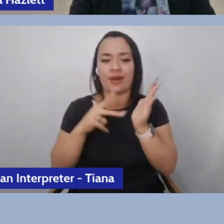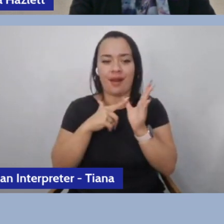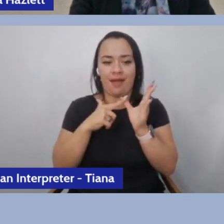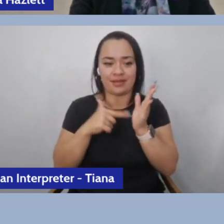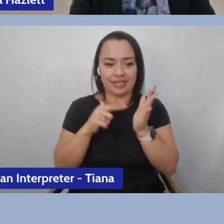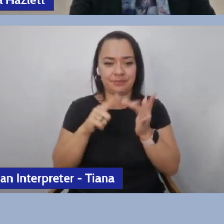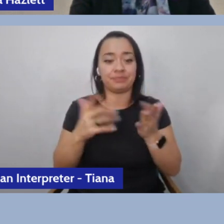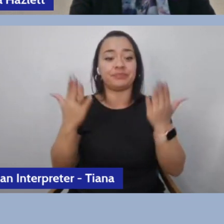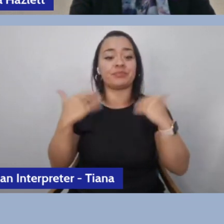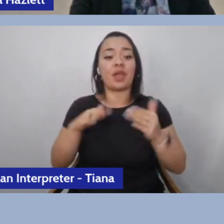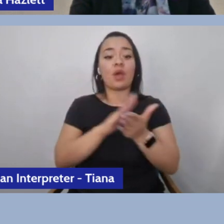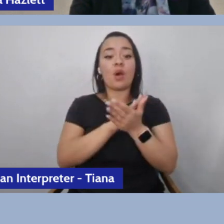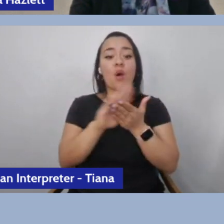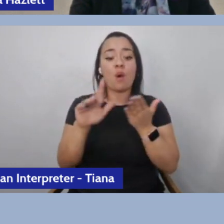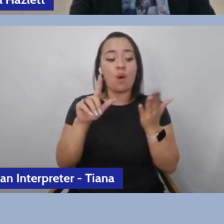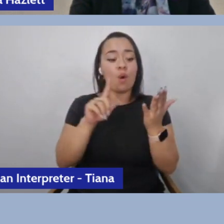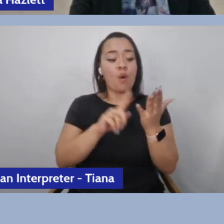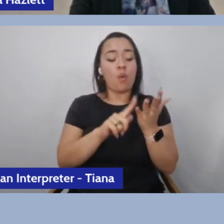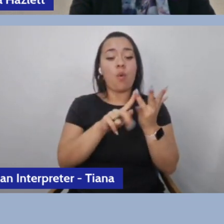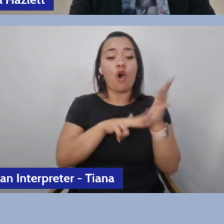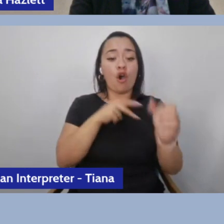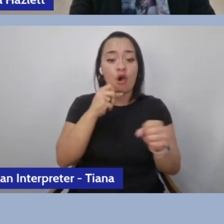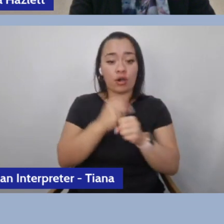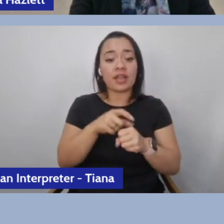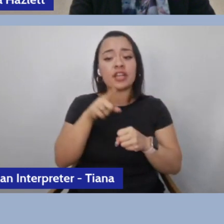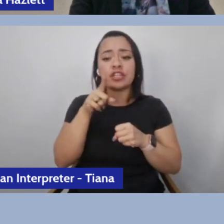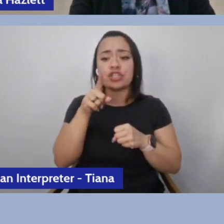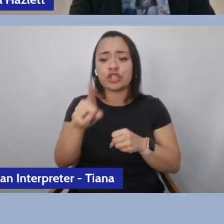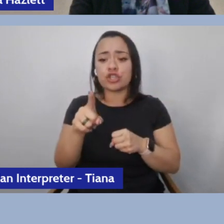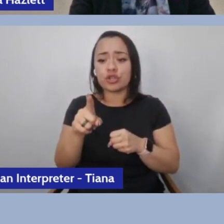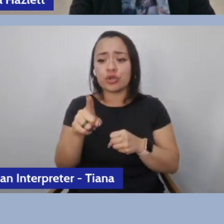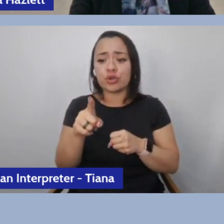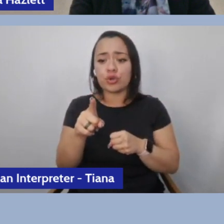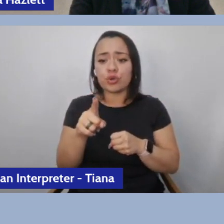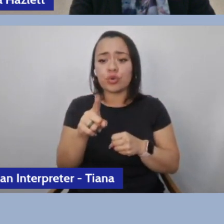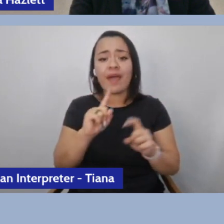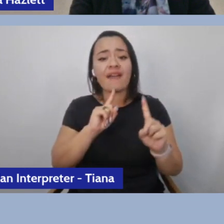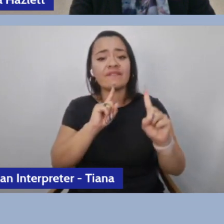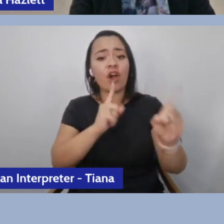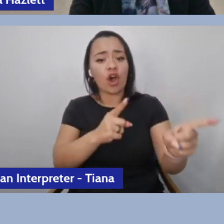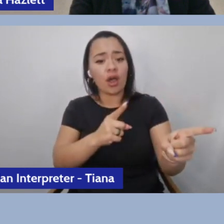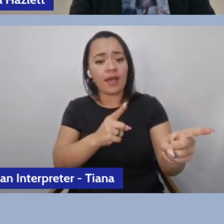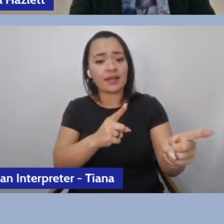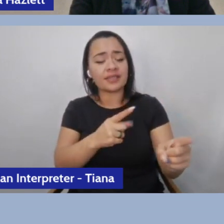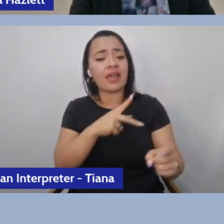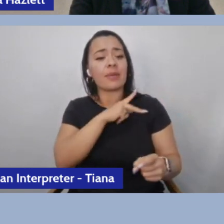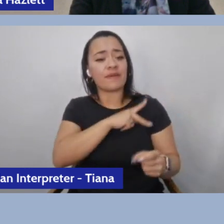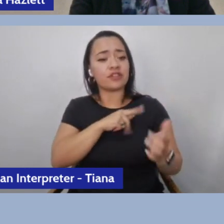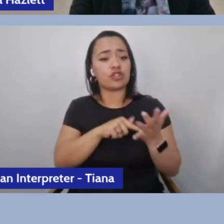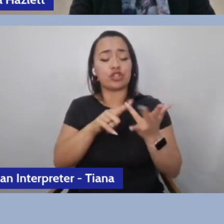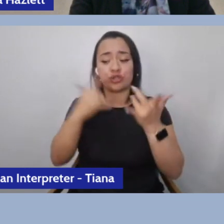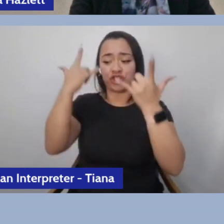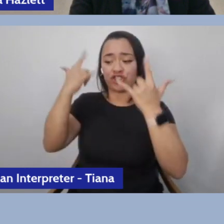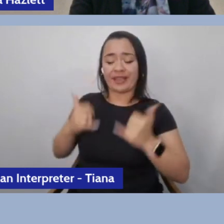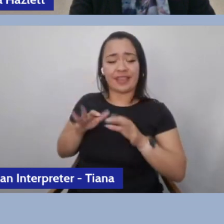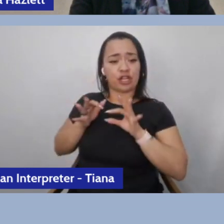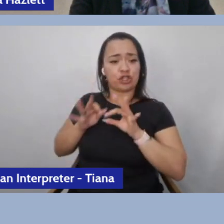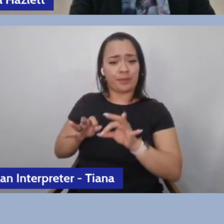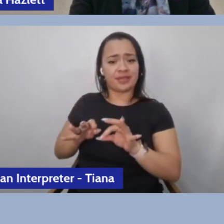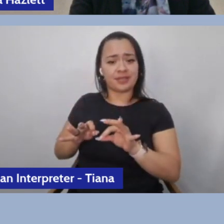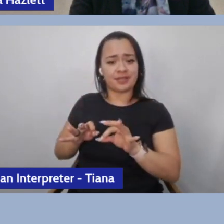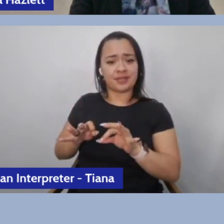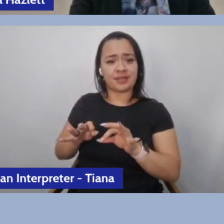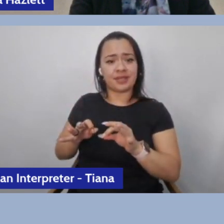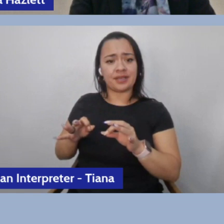Do you advise that clinicians check the interpreter's credentials? Language service providers do not always engage